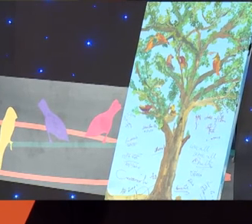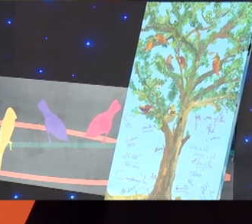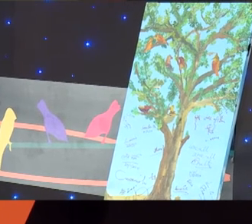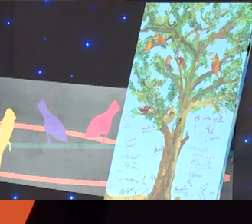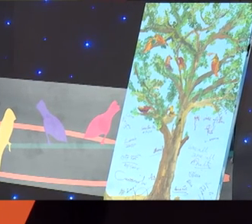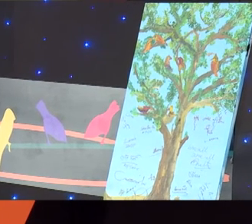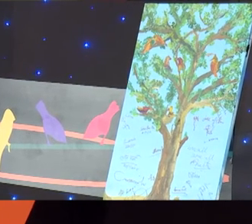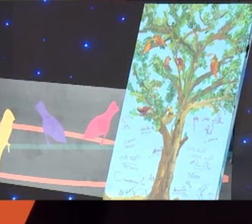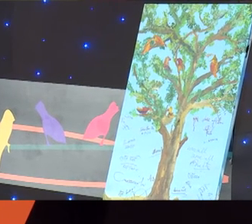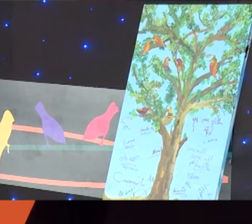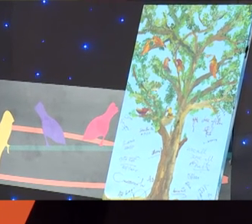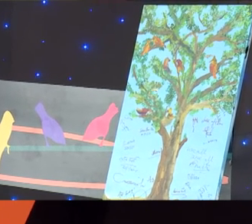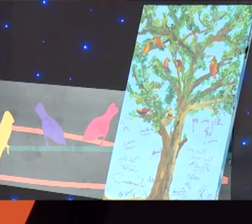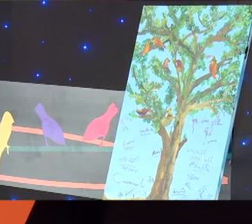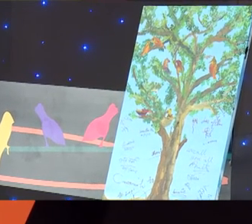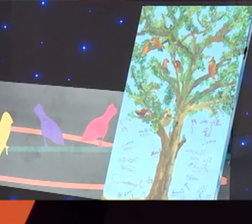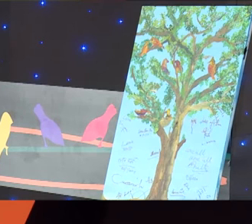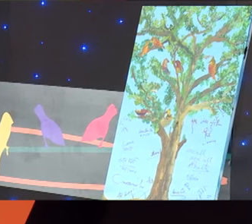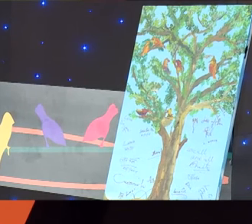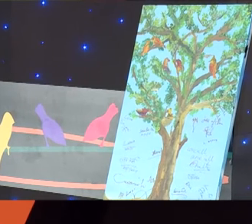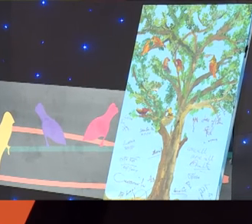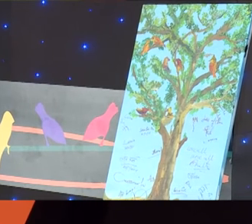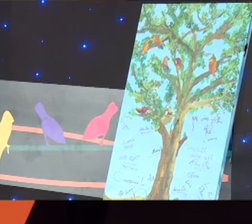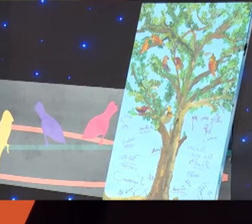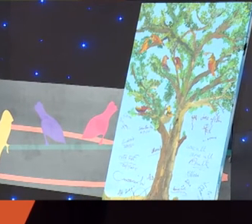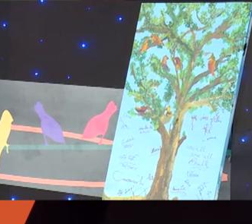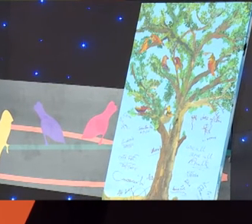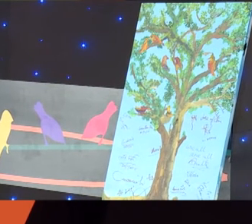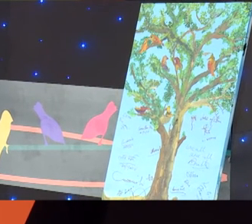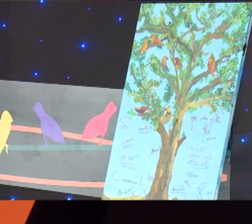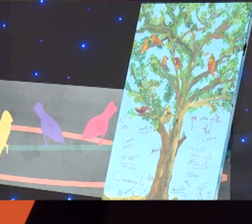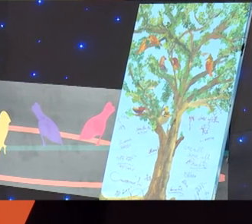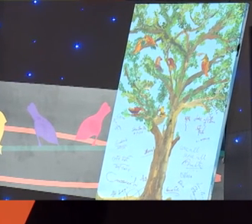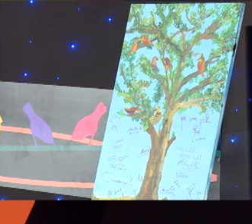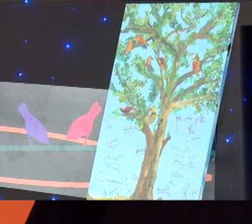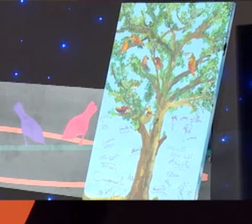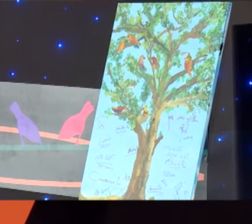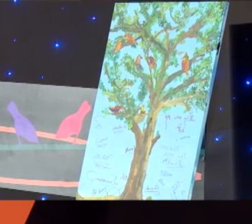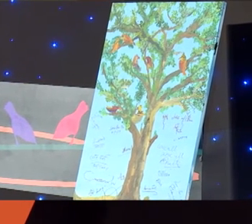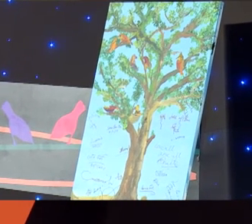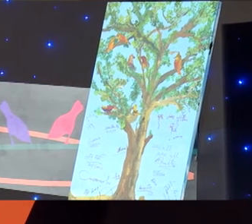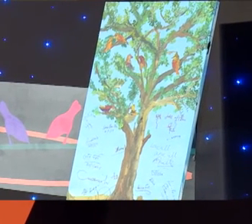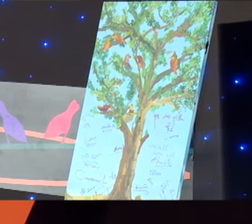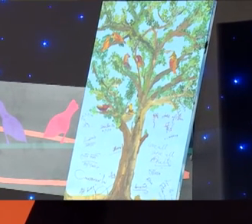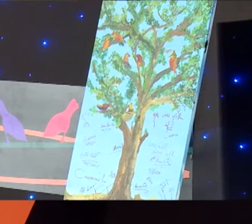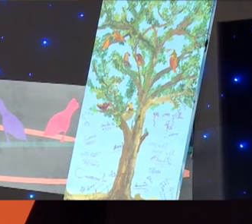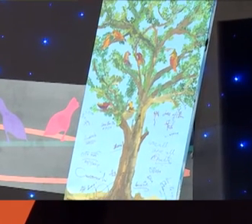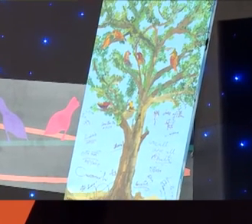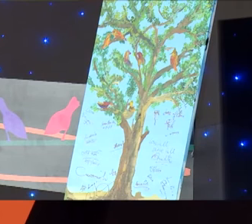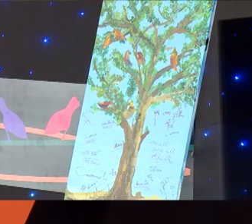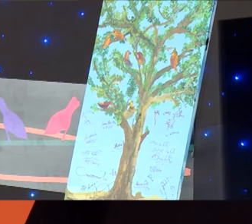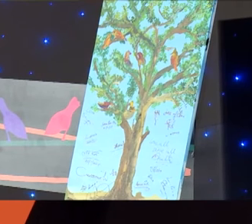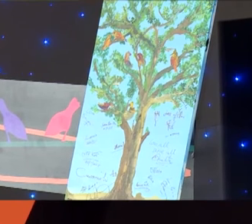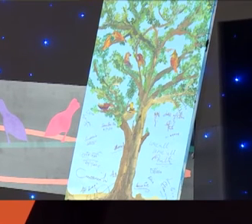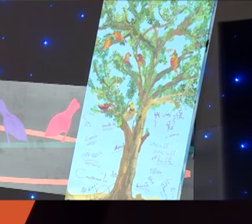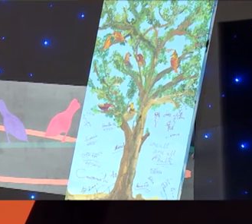too. And I was shocked by the lack of sensitivity of the corporate sector. Maybe I did not apply to SAP or